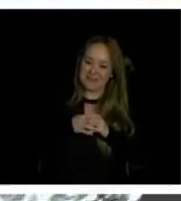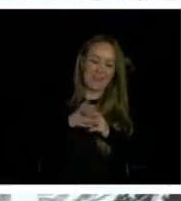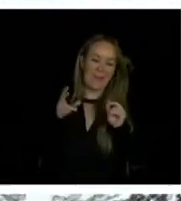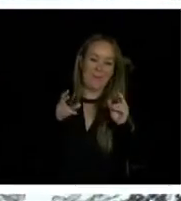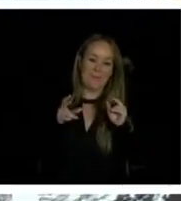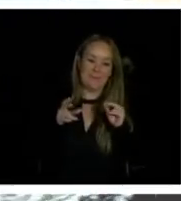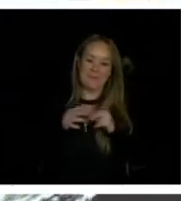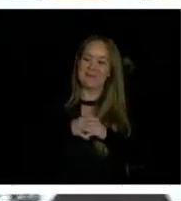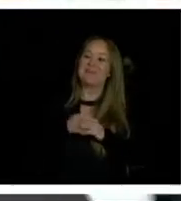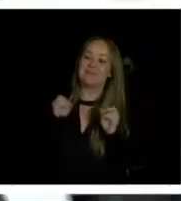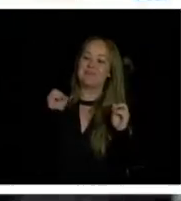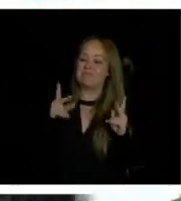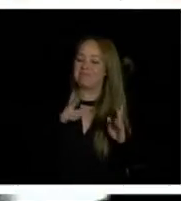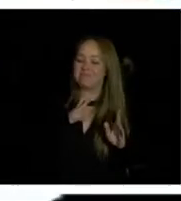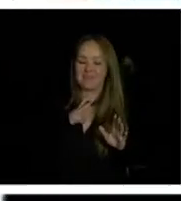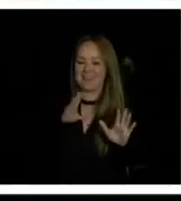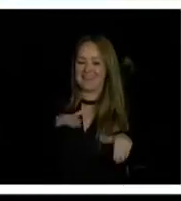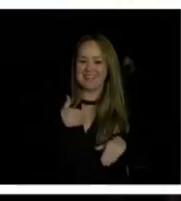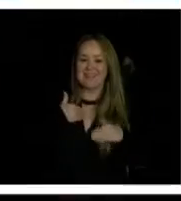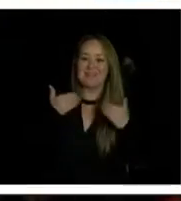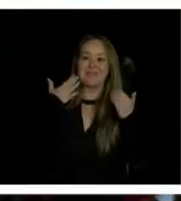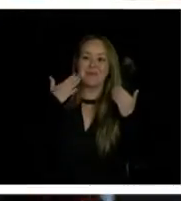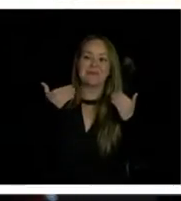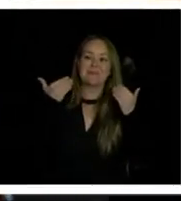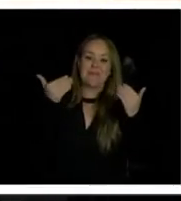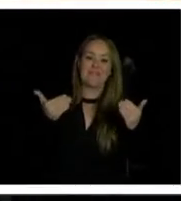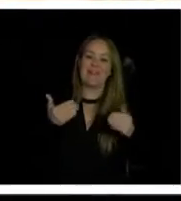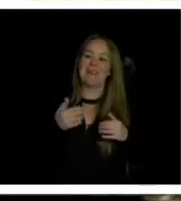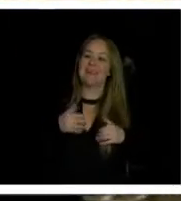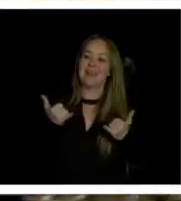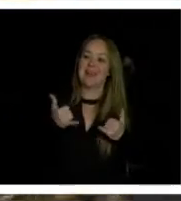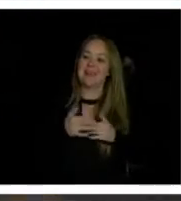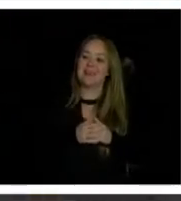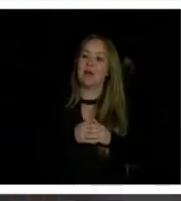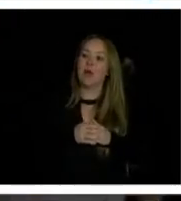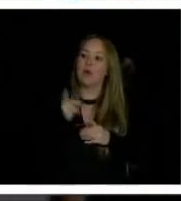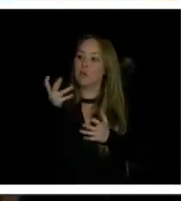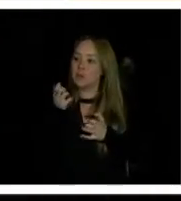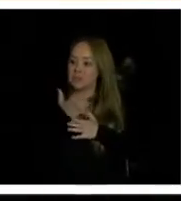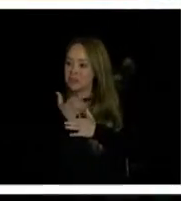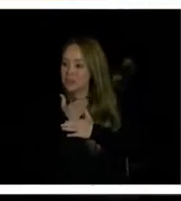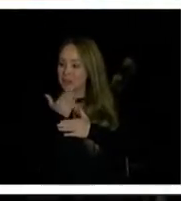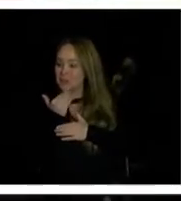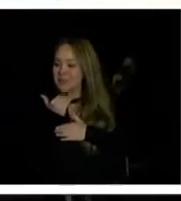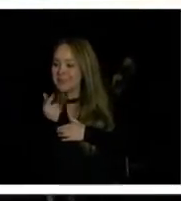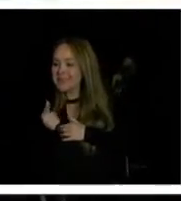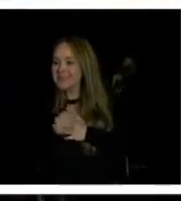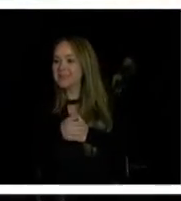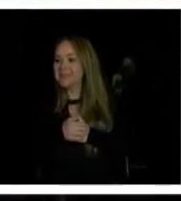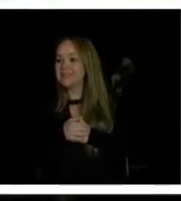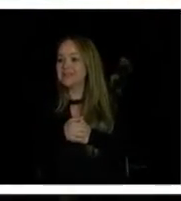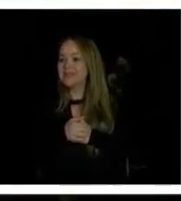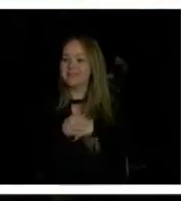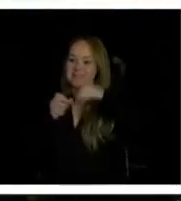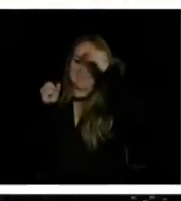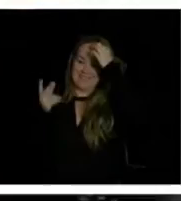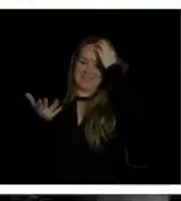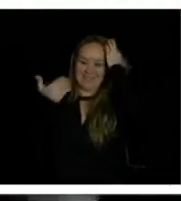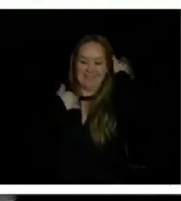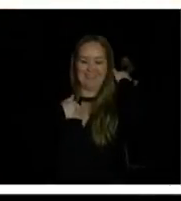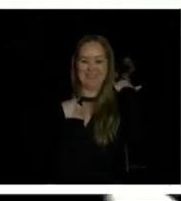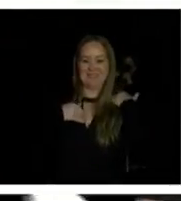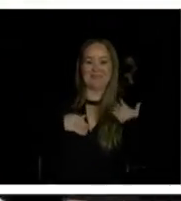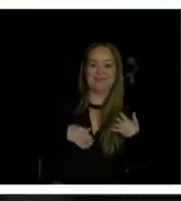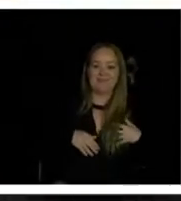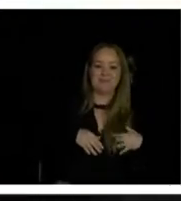No? Okay. All right. Well, we'll move on from students. Would you like to share, sweetie? Come on. It's not too